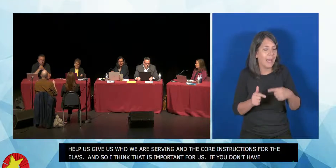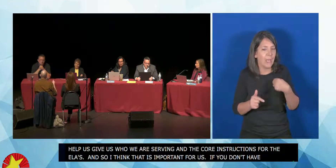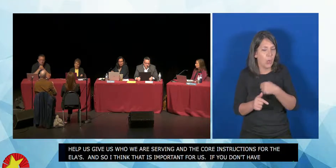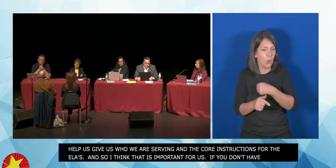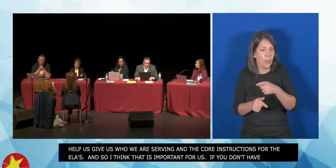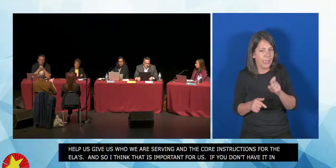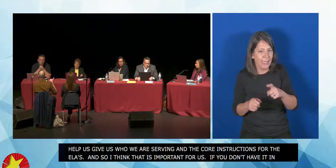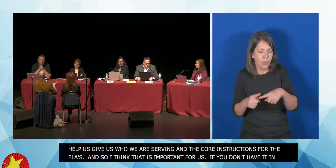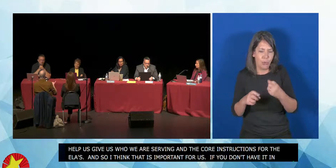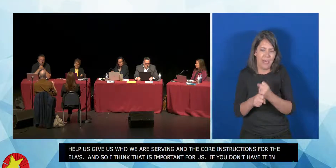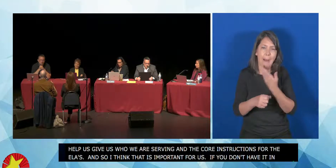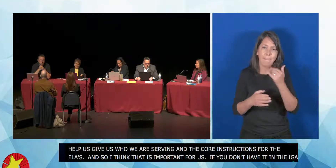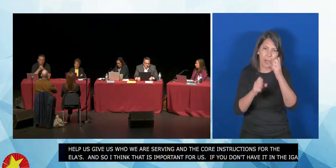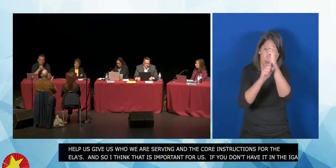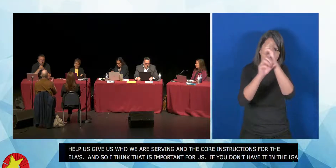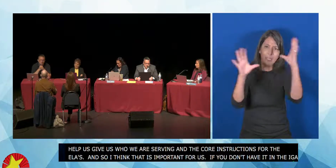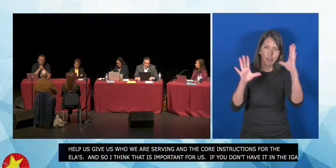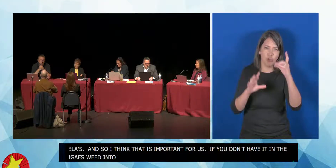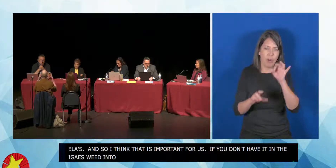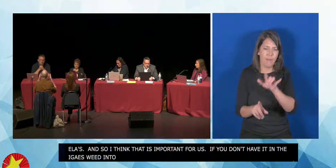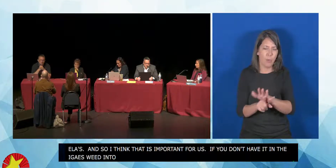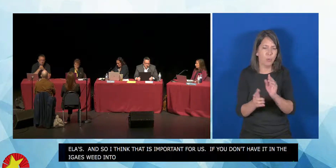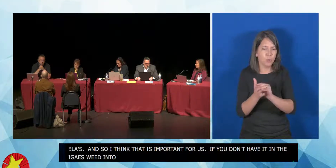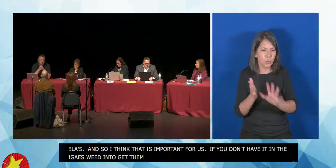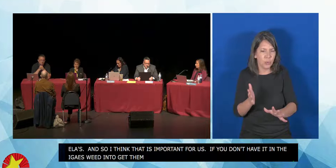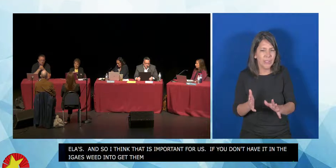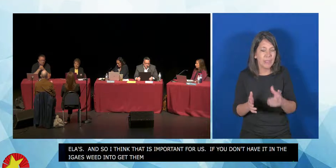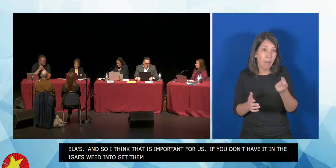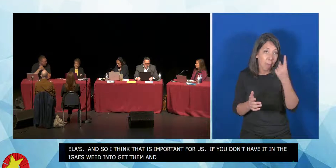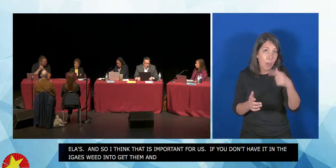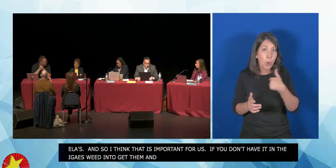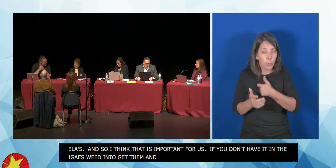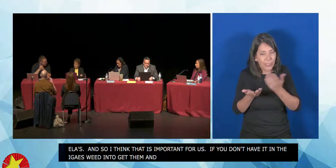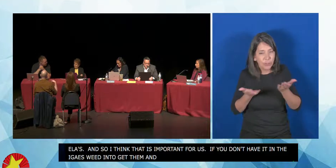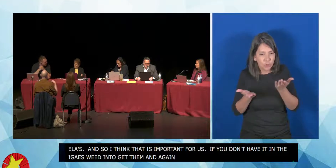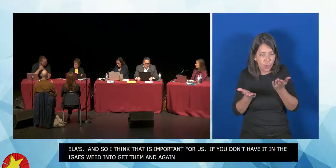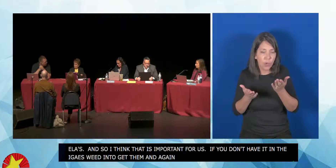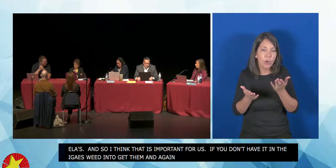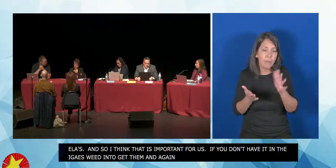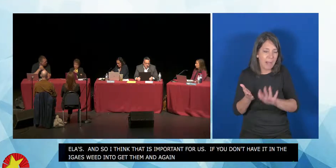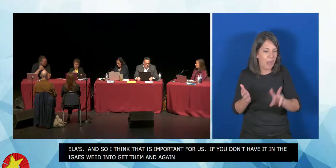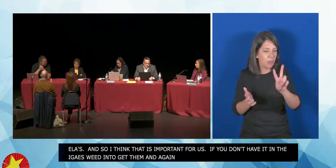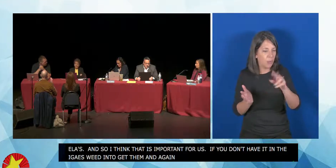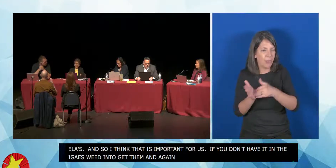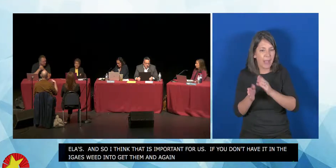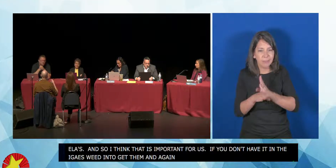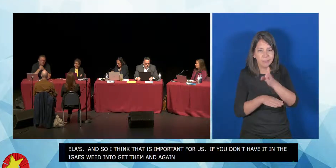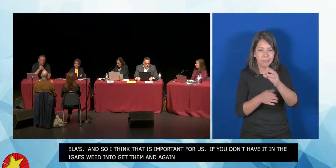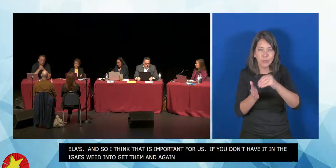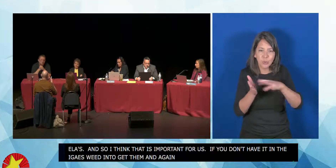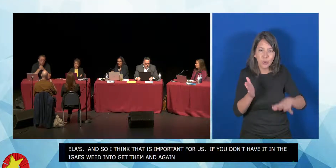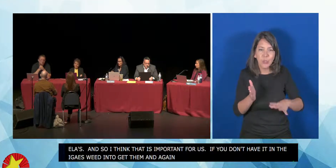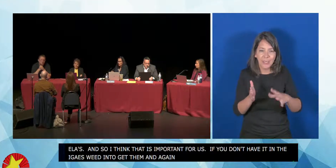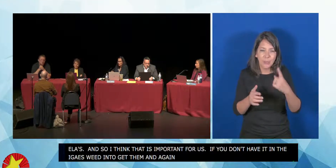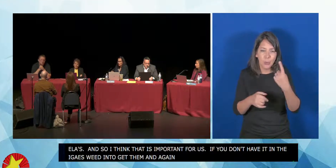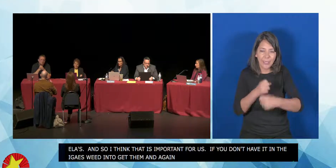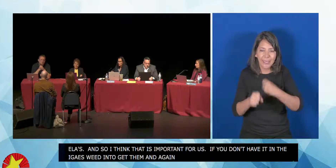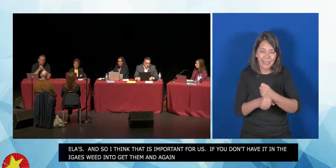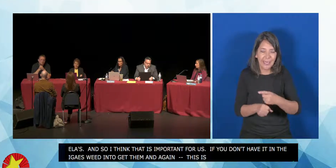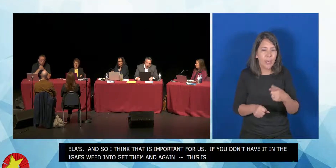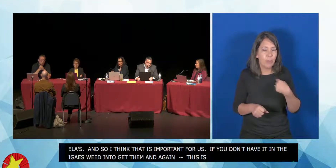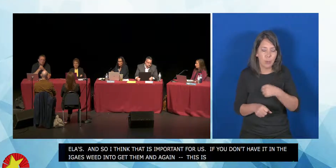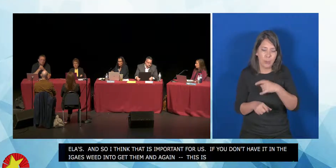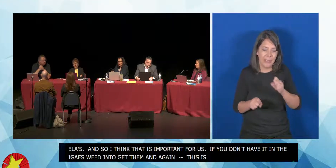serving. And again, the co-ops are serving around 2,000 students a year, so it's a large cohort of children that we need to be